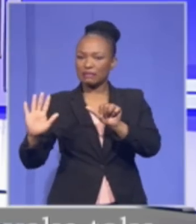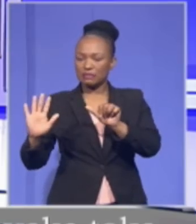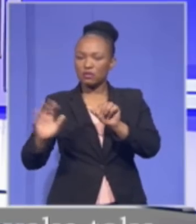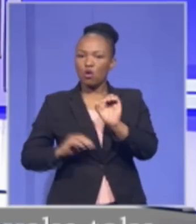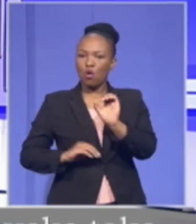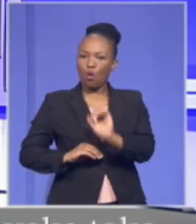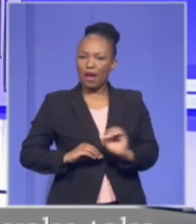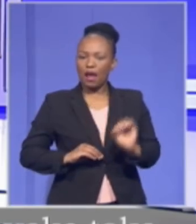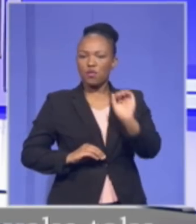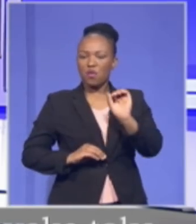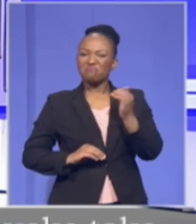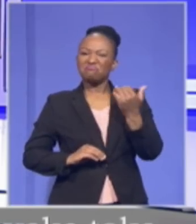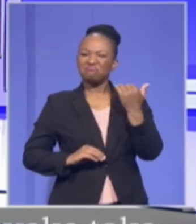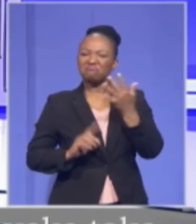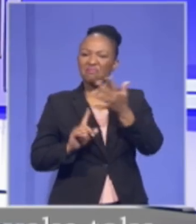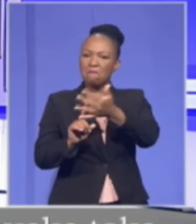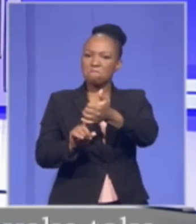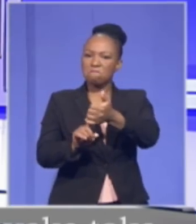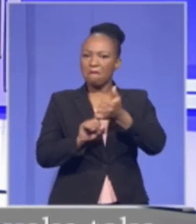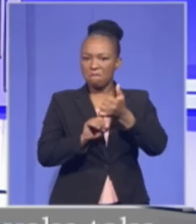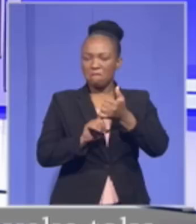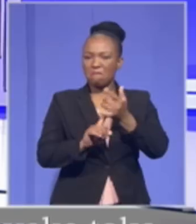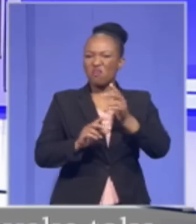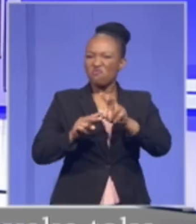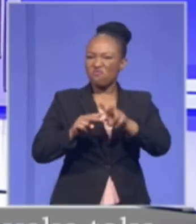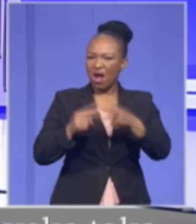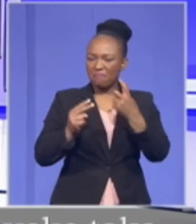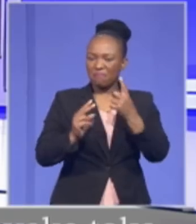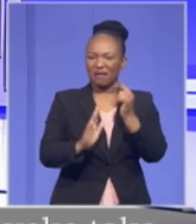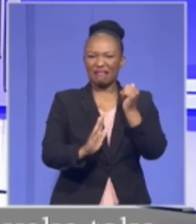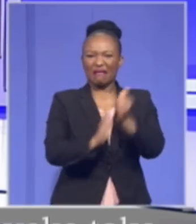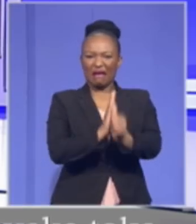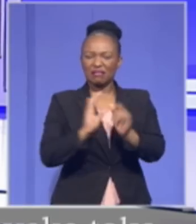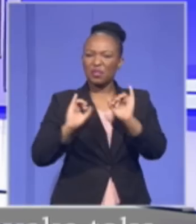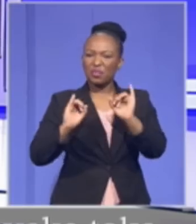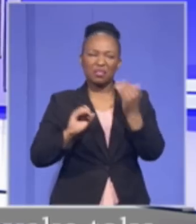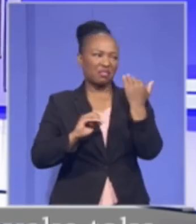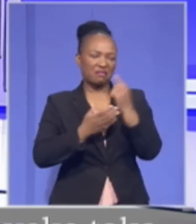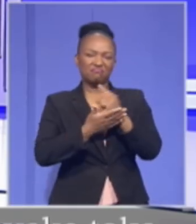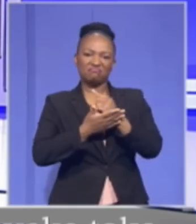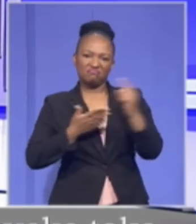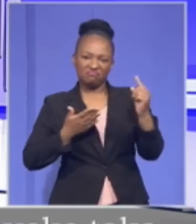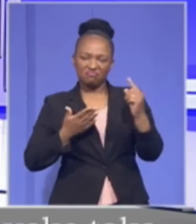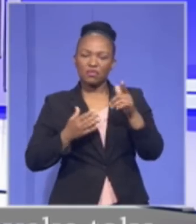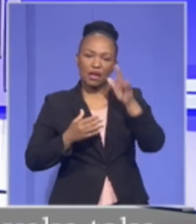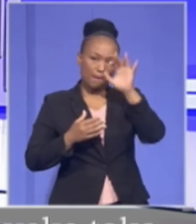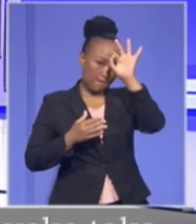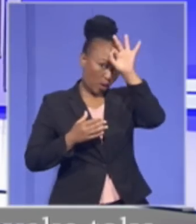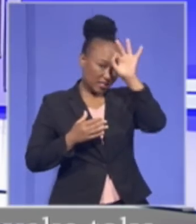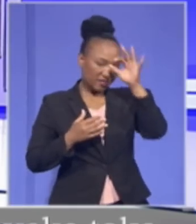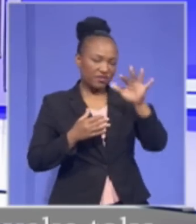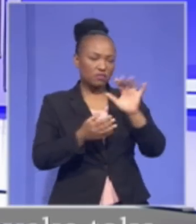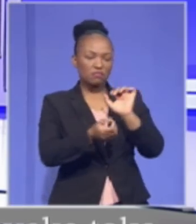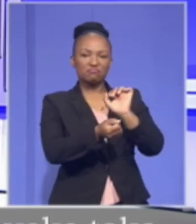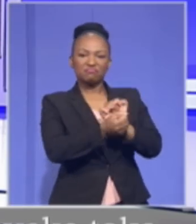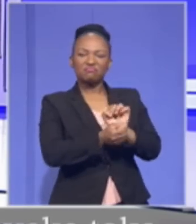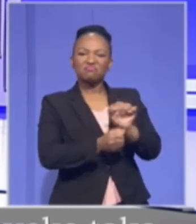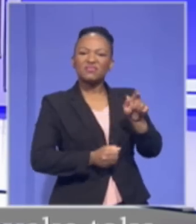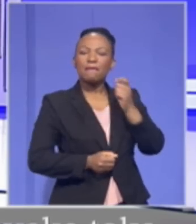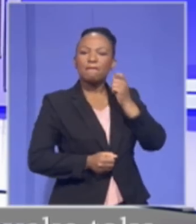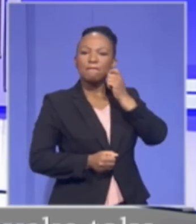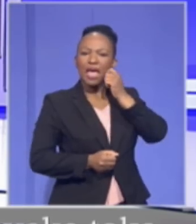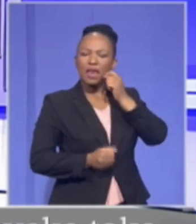Soweto o ile a thopšwa go kata le go bolawa ga sehlogo bekeng ya go feta. Maphodisa ile a kgona go swara modudi wa naga ya Mozambique wa mengwaga